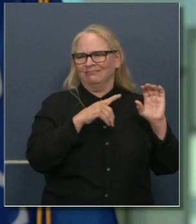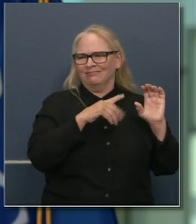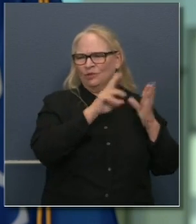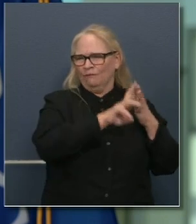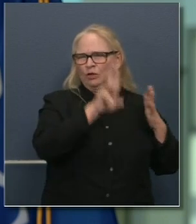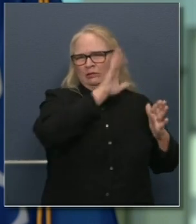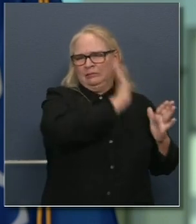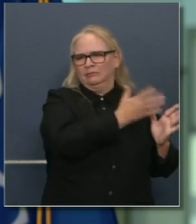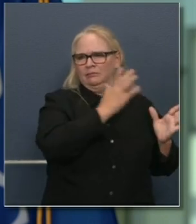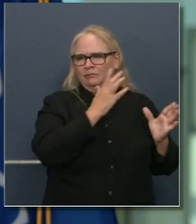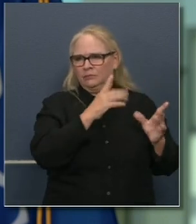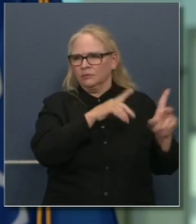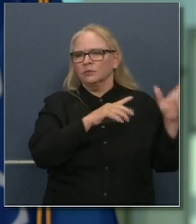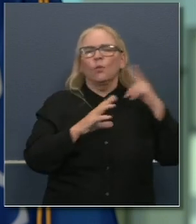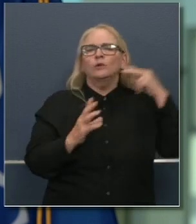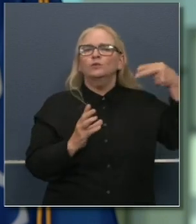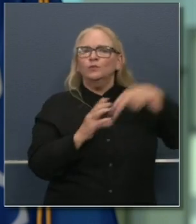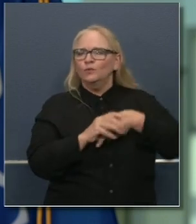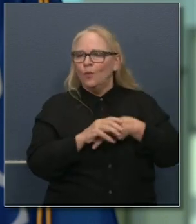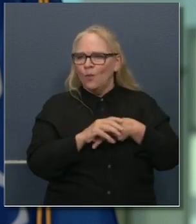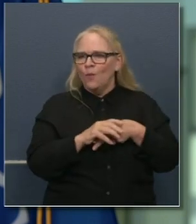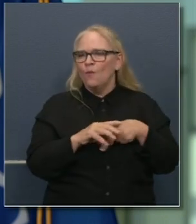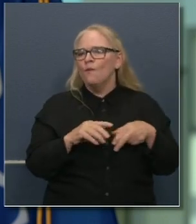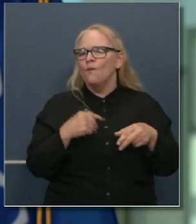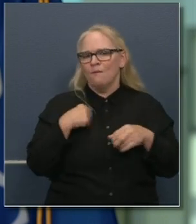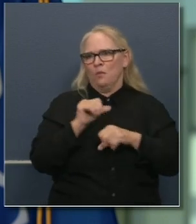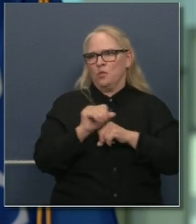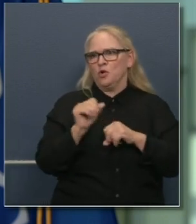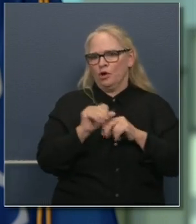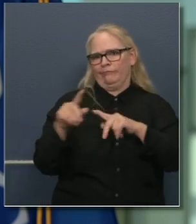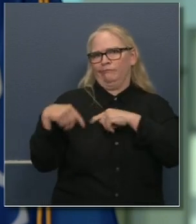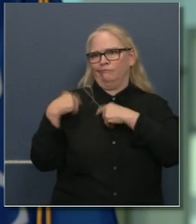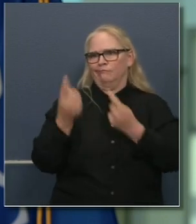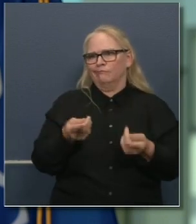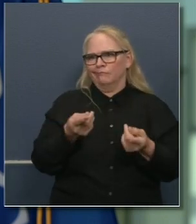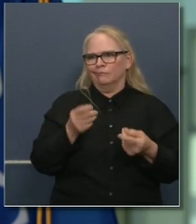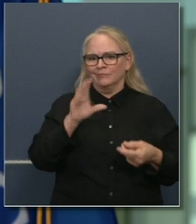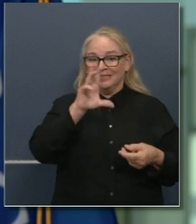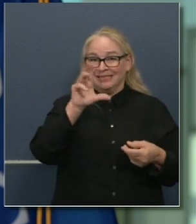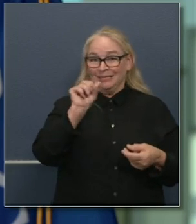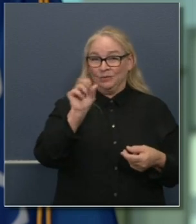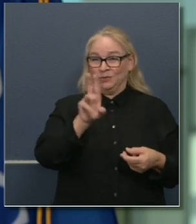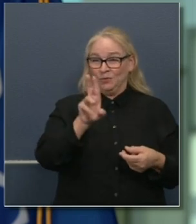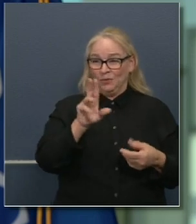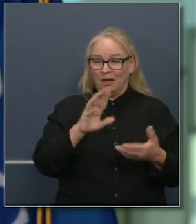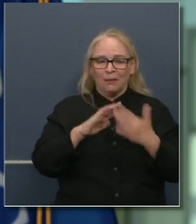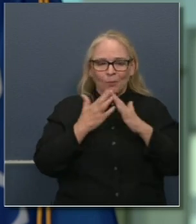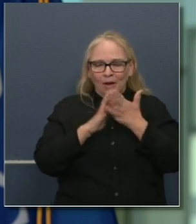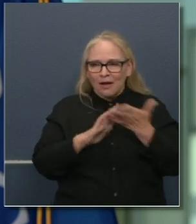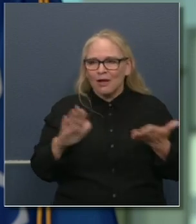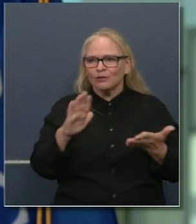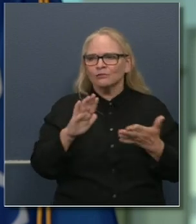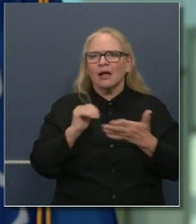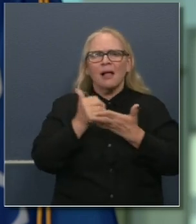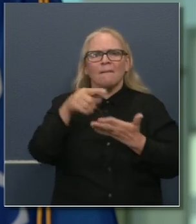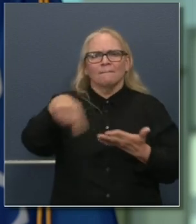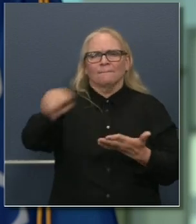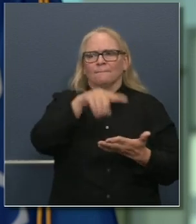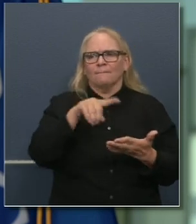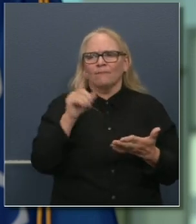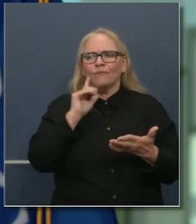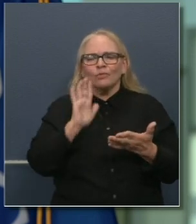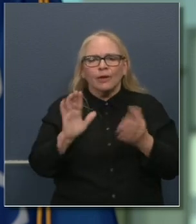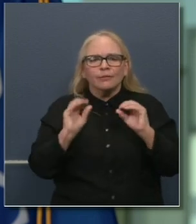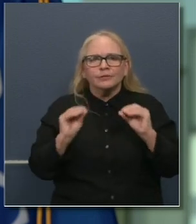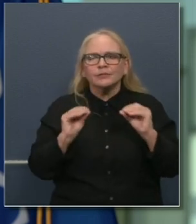on board. But we've been working overtime for our CSUs and UCs, community colleges, very, very collaboratively. And so that guideline will be